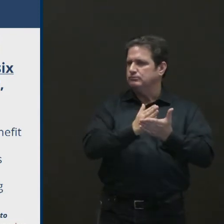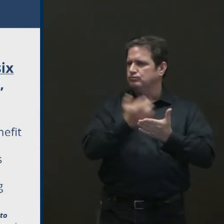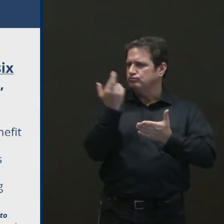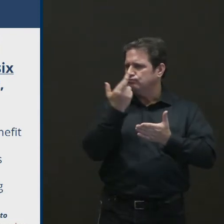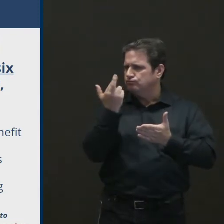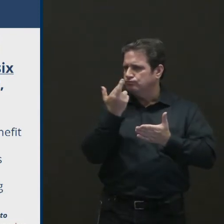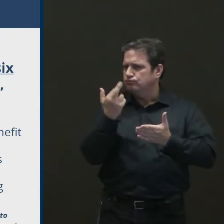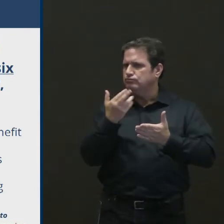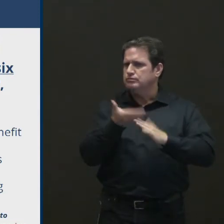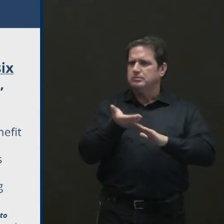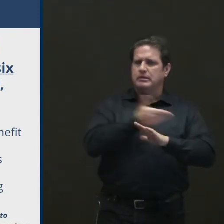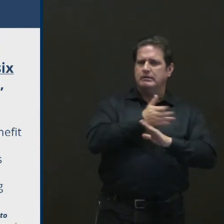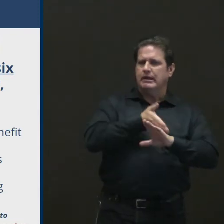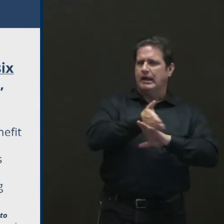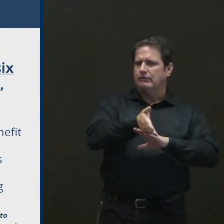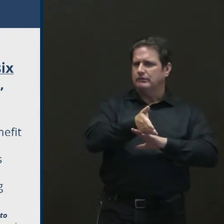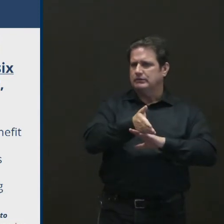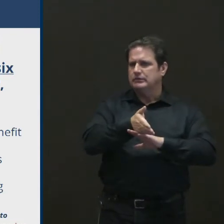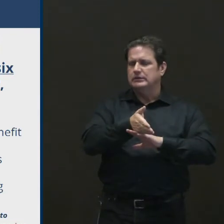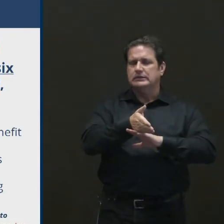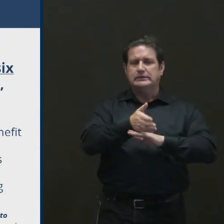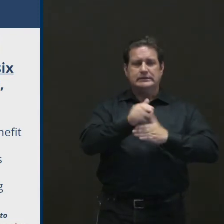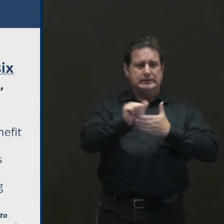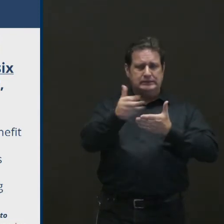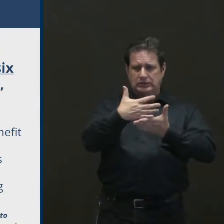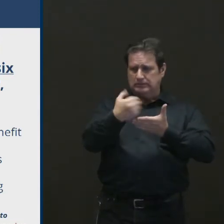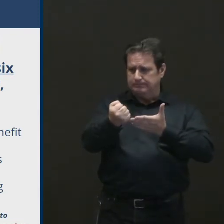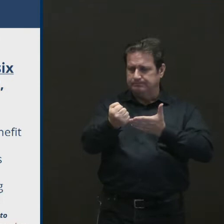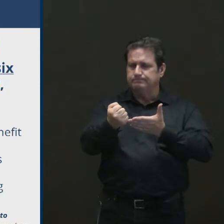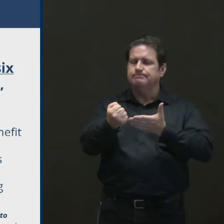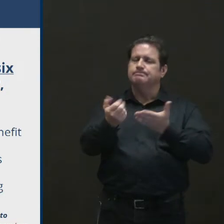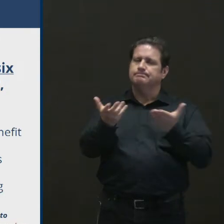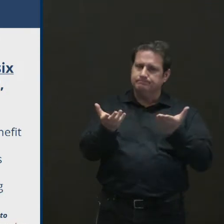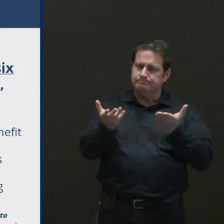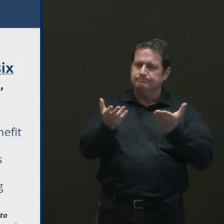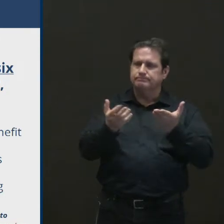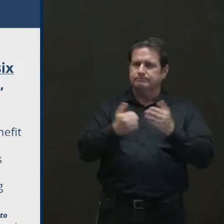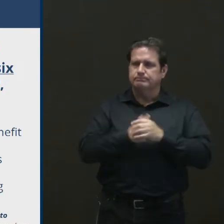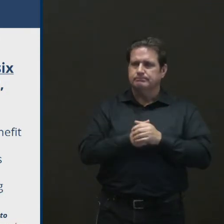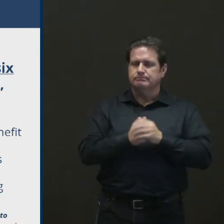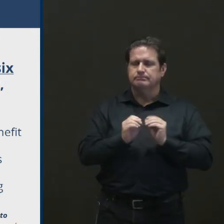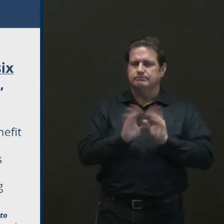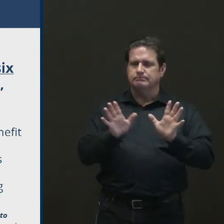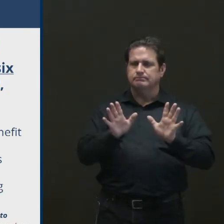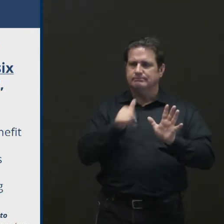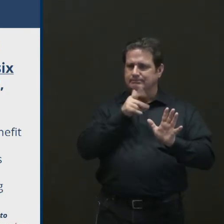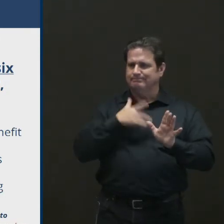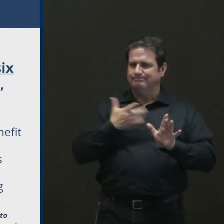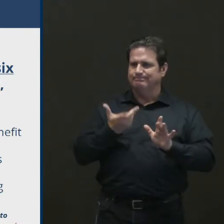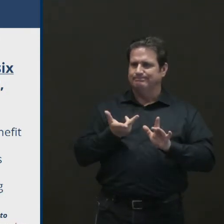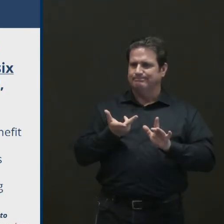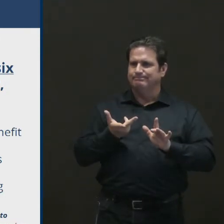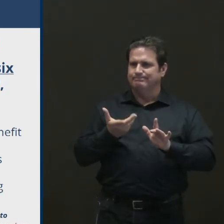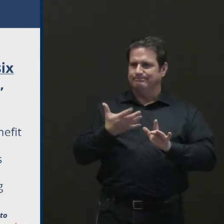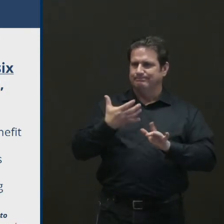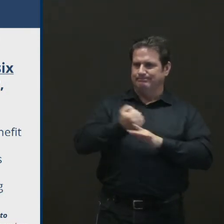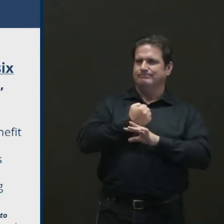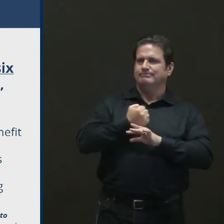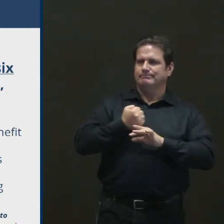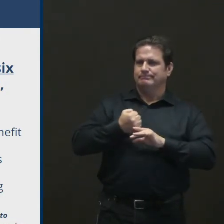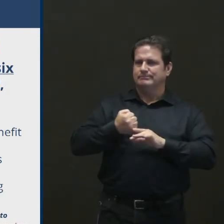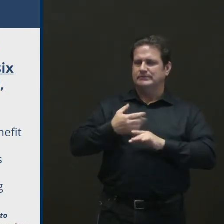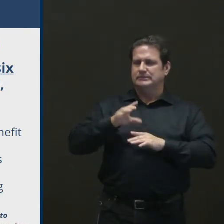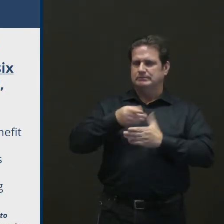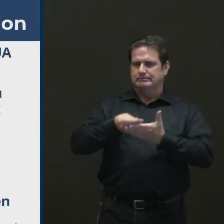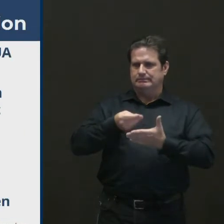reason, after these dollars have already been expended, obviously you would not be entitled to those